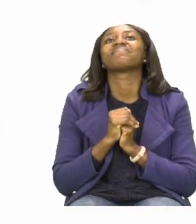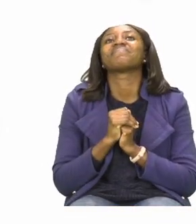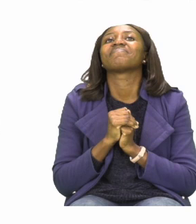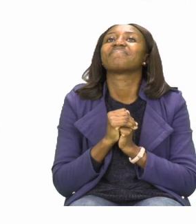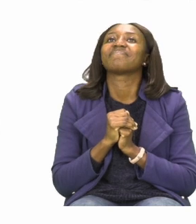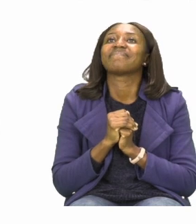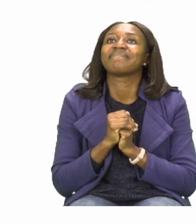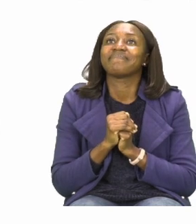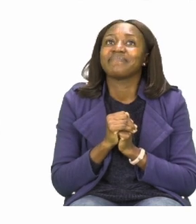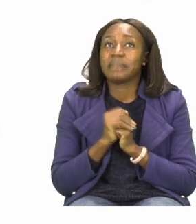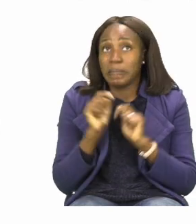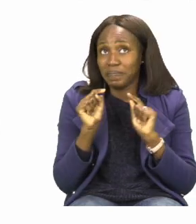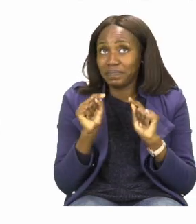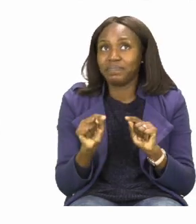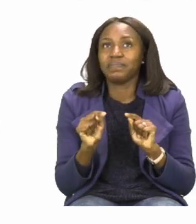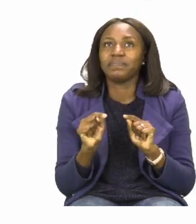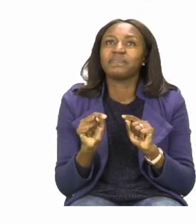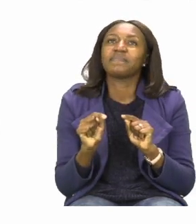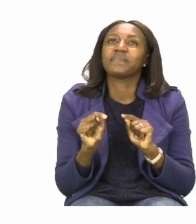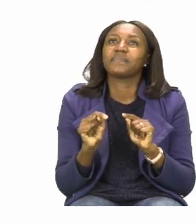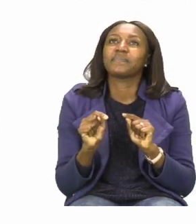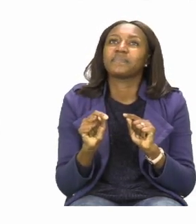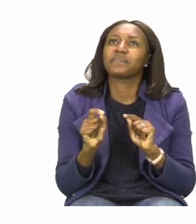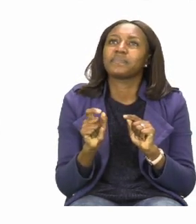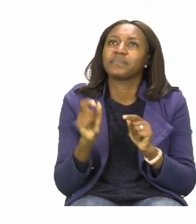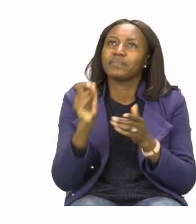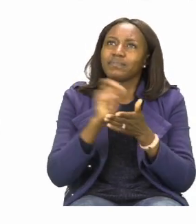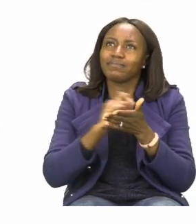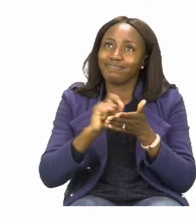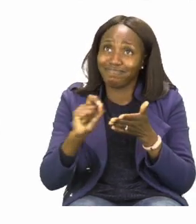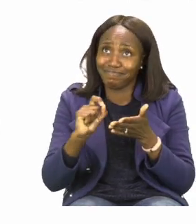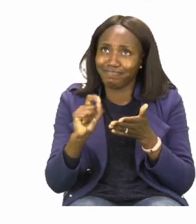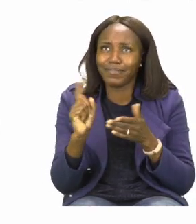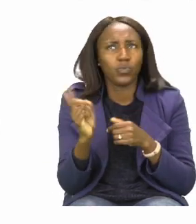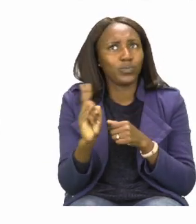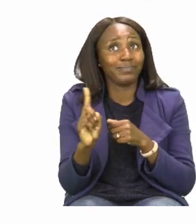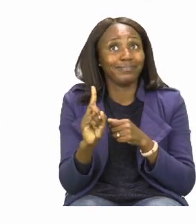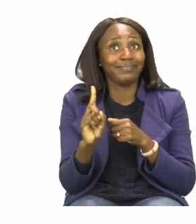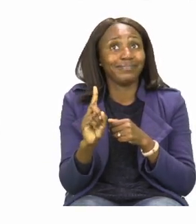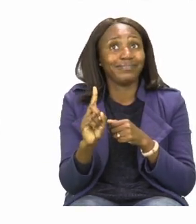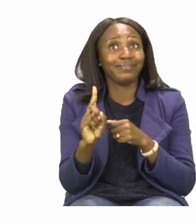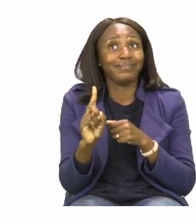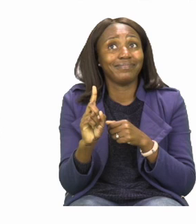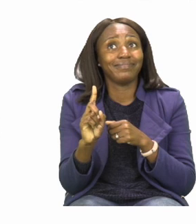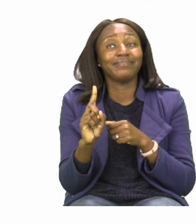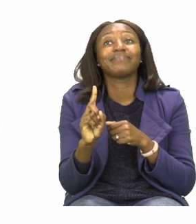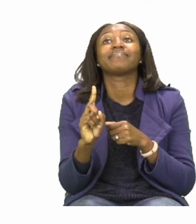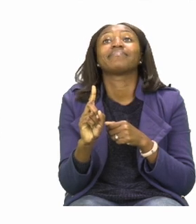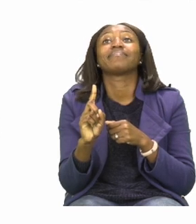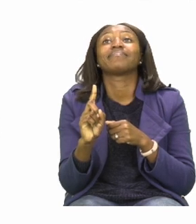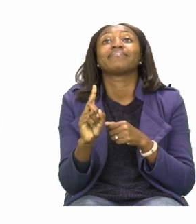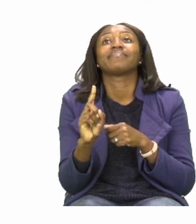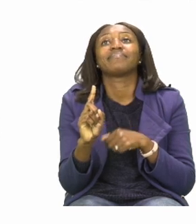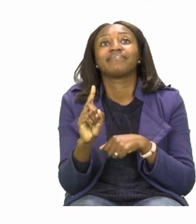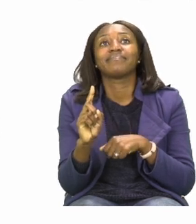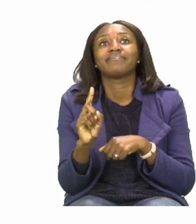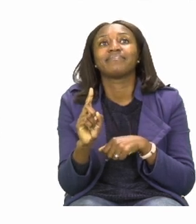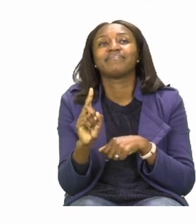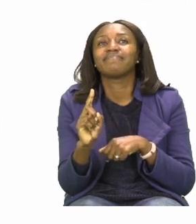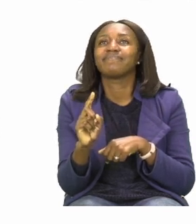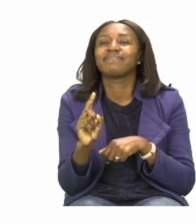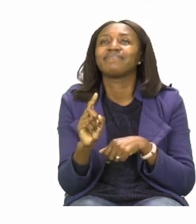On page 10, we are going to be writing. Today, what we're going to be writing about